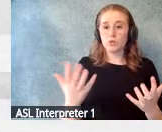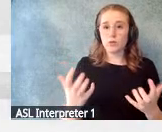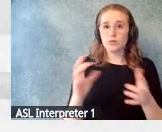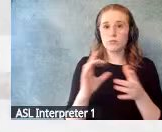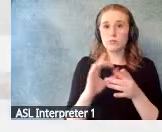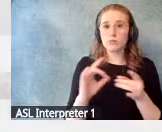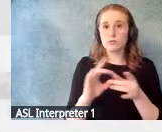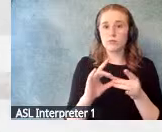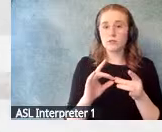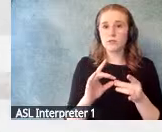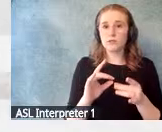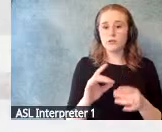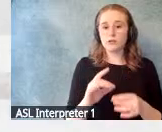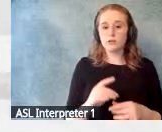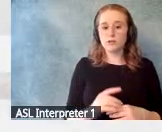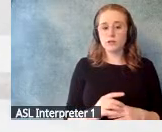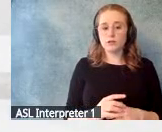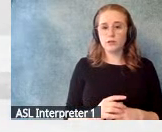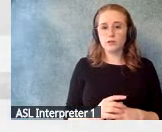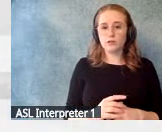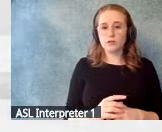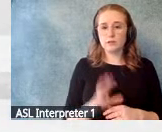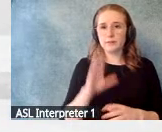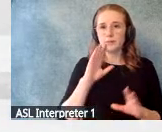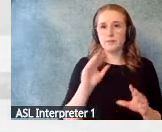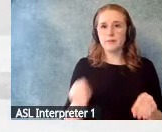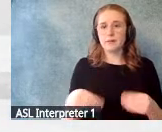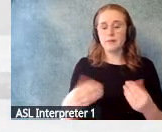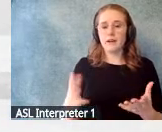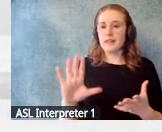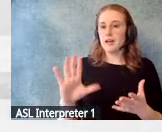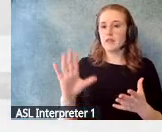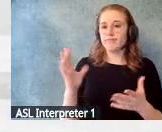to provide their testimony.